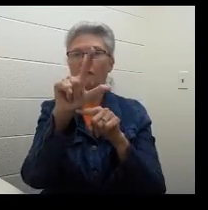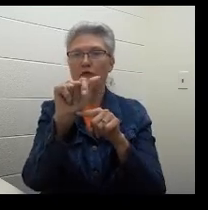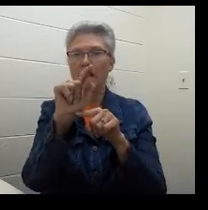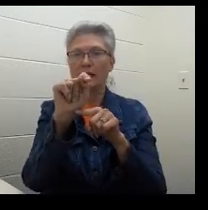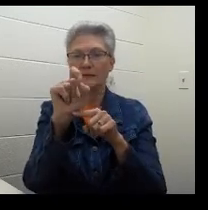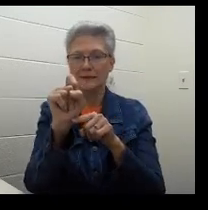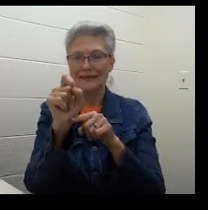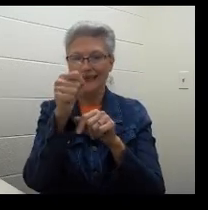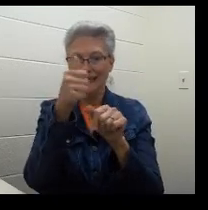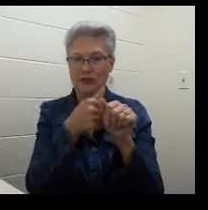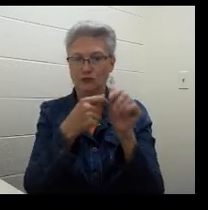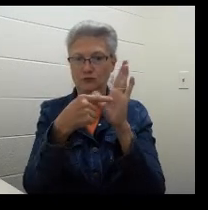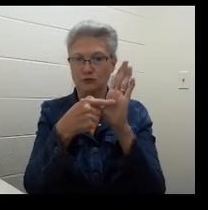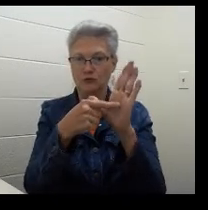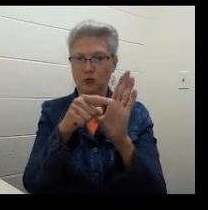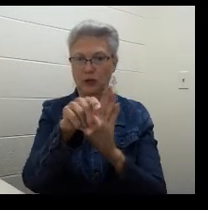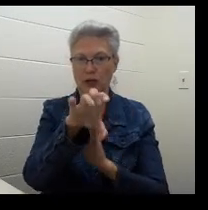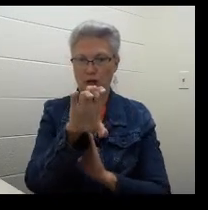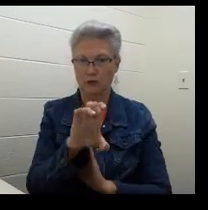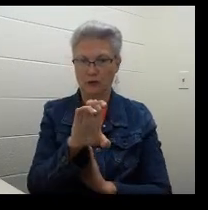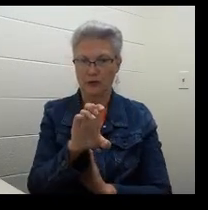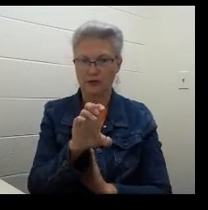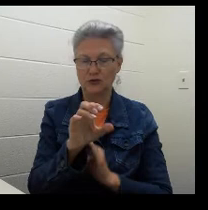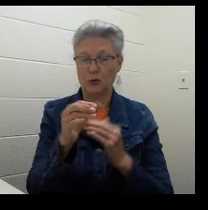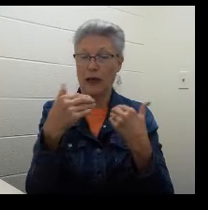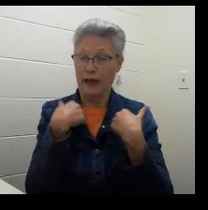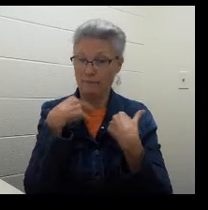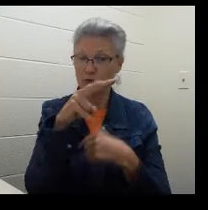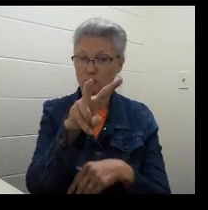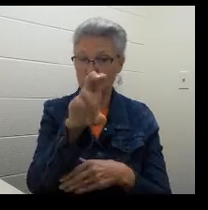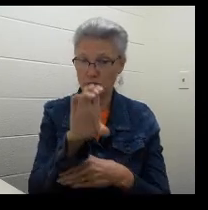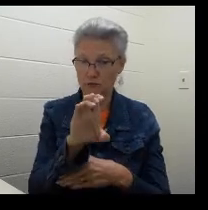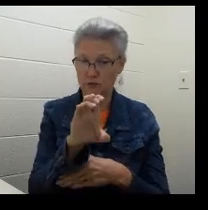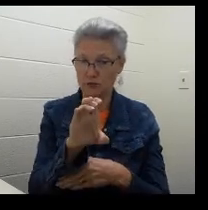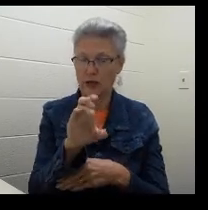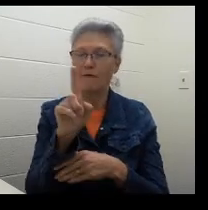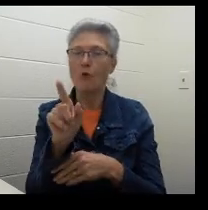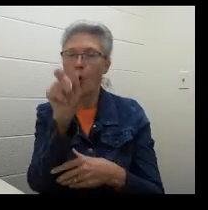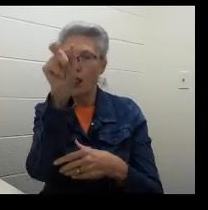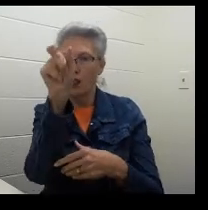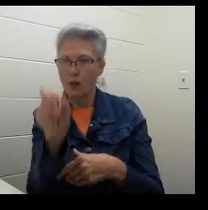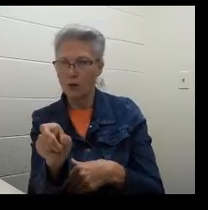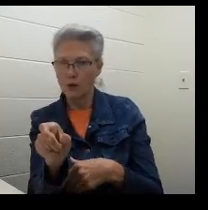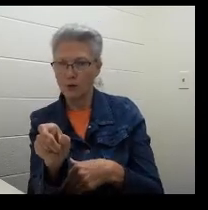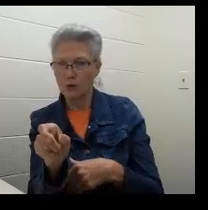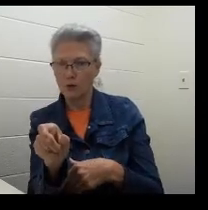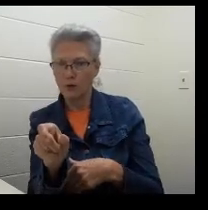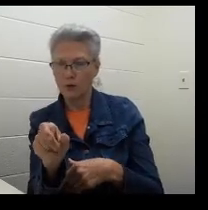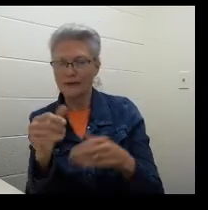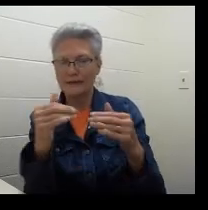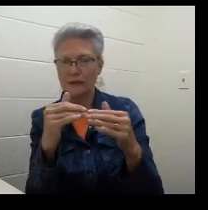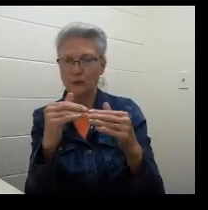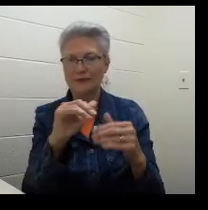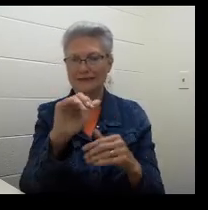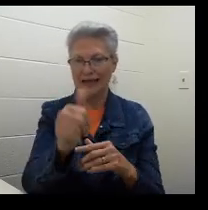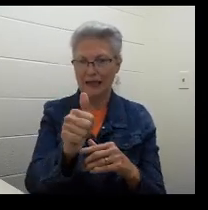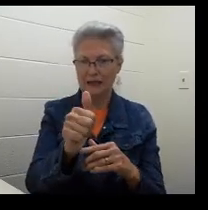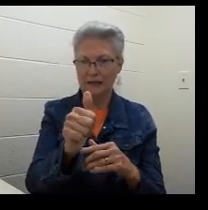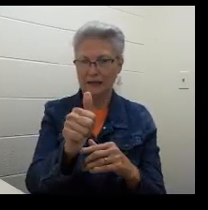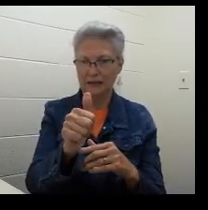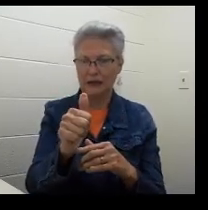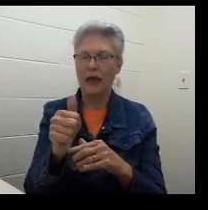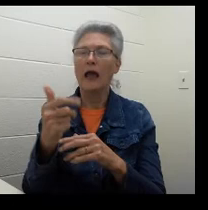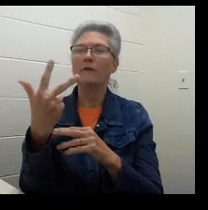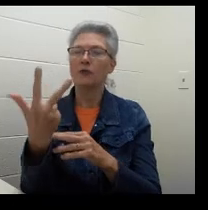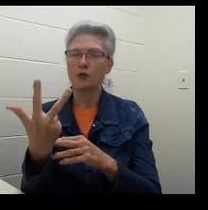of them represents 100, so I have 2 hundreds. I have one long, which is equal to 10. And